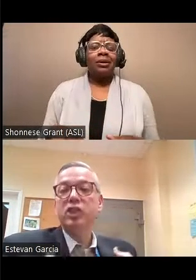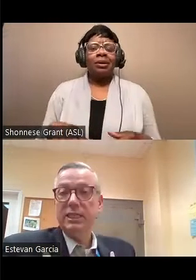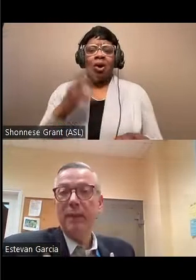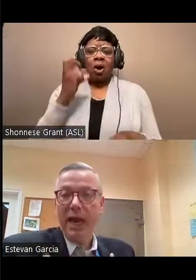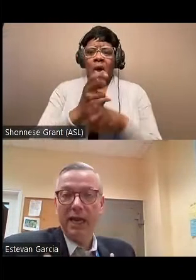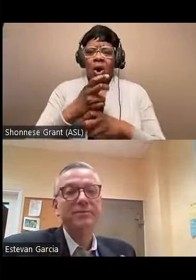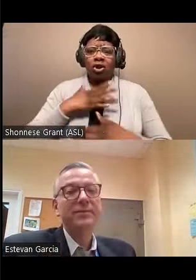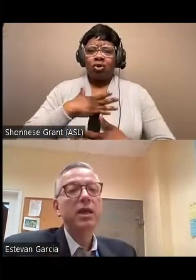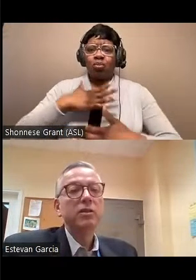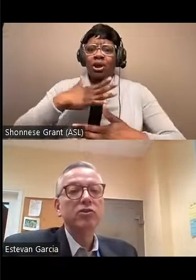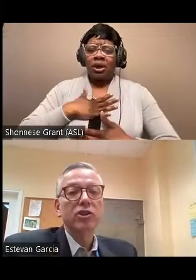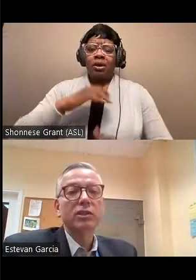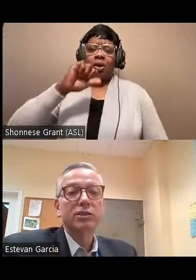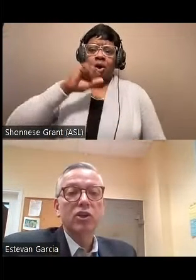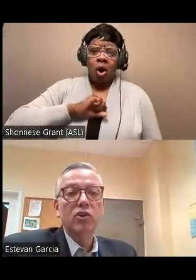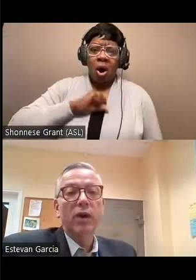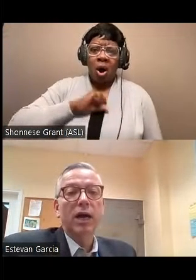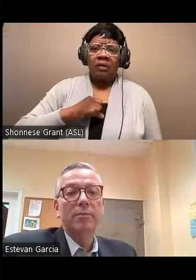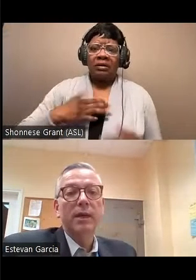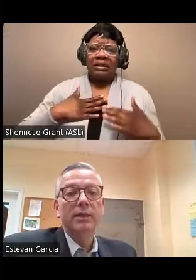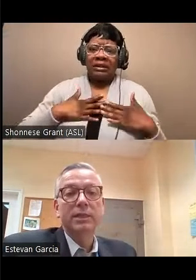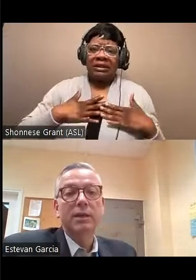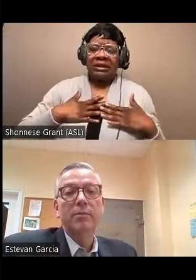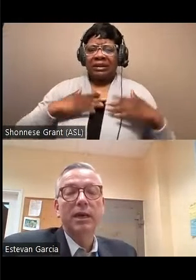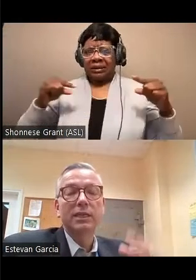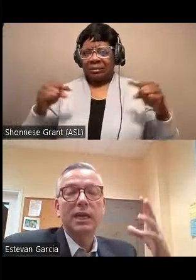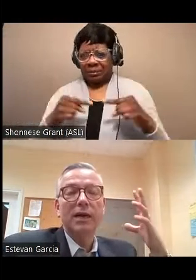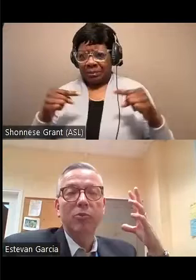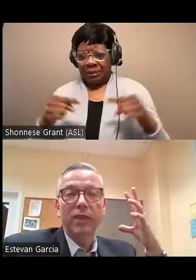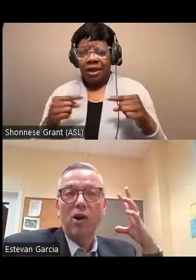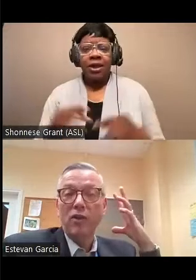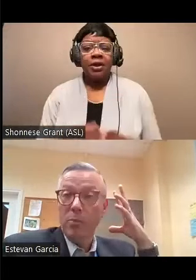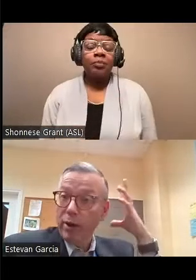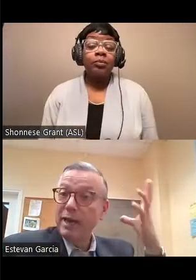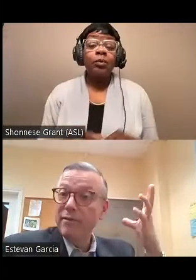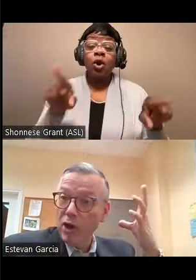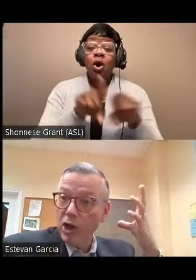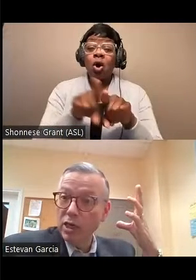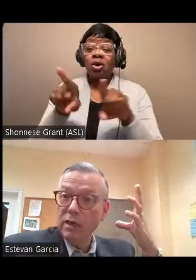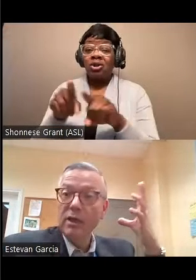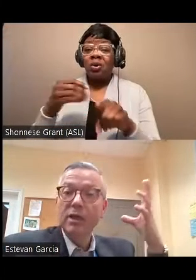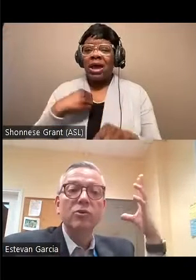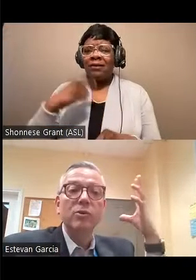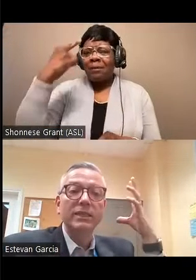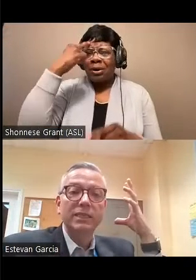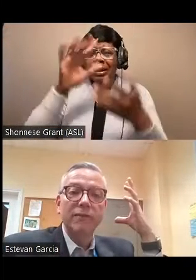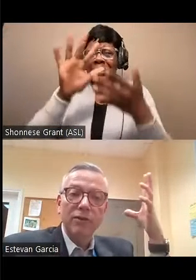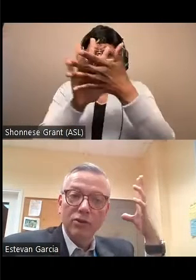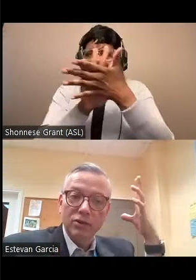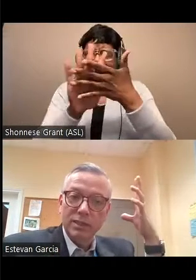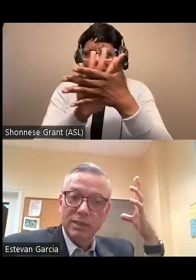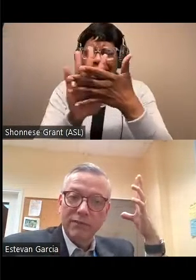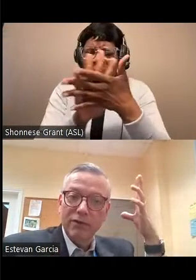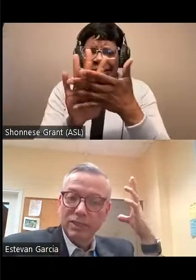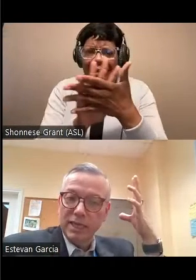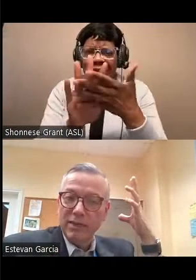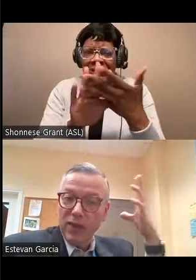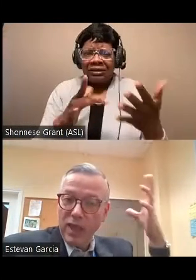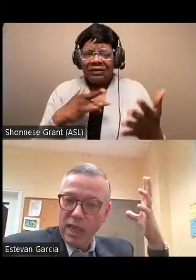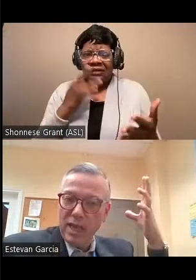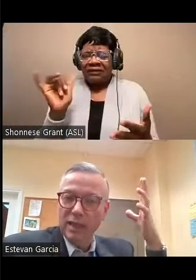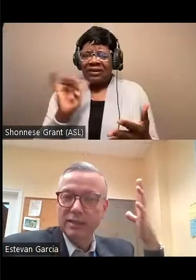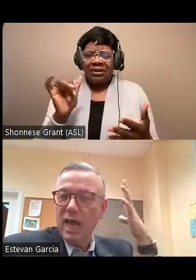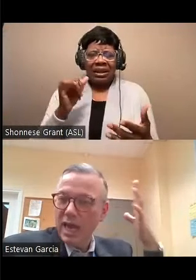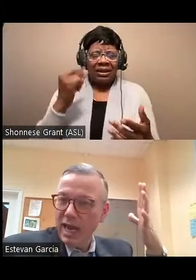cough, chest pain. There's also some what they call the brain fog. So it's a difficulty